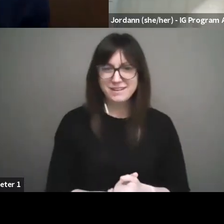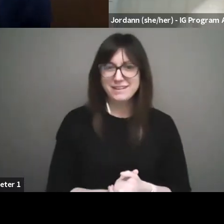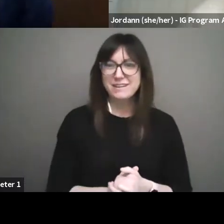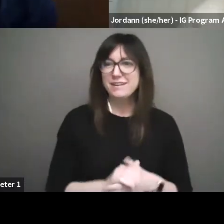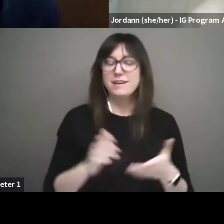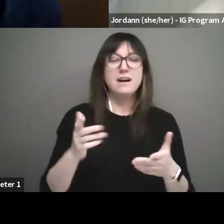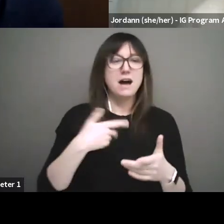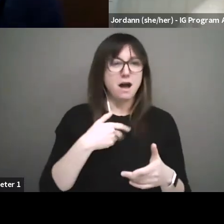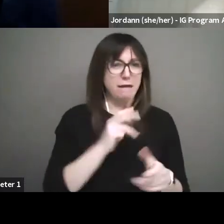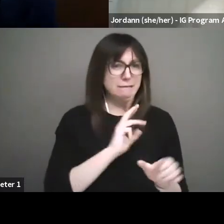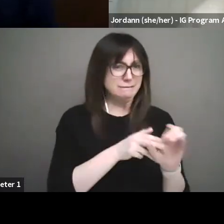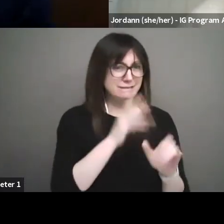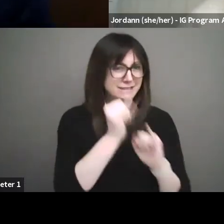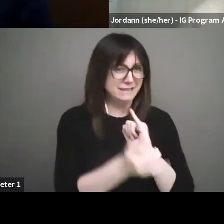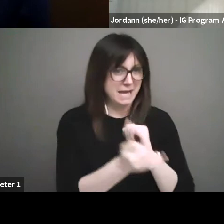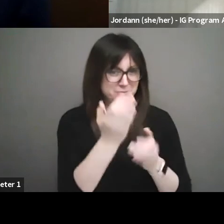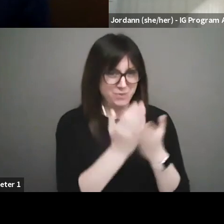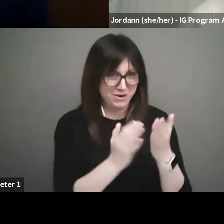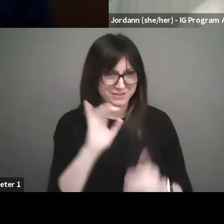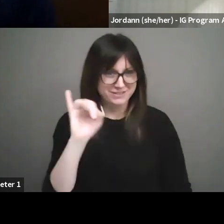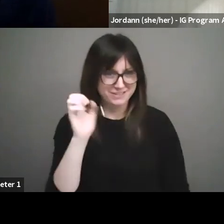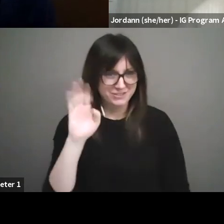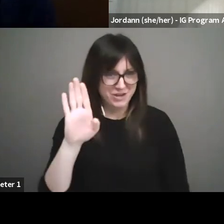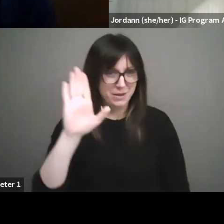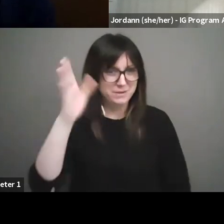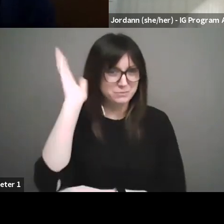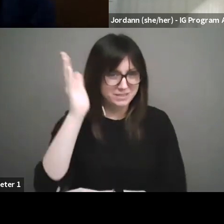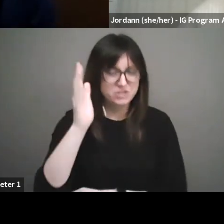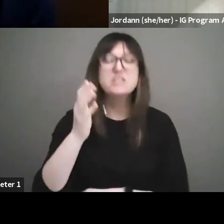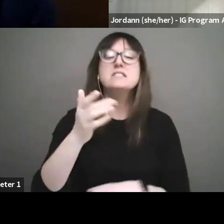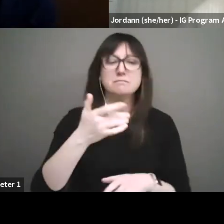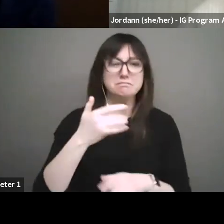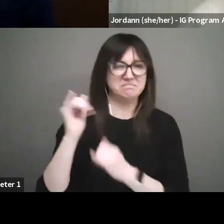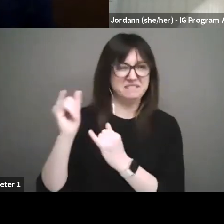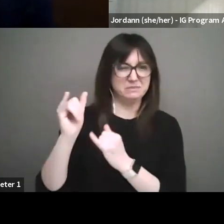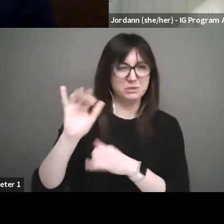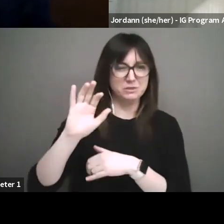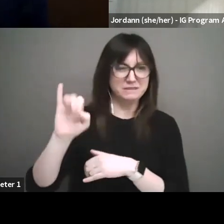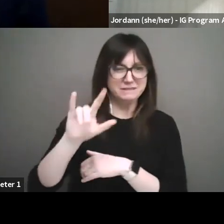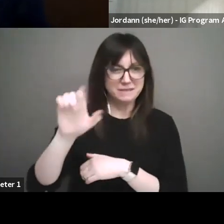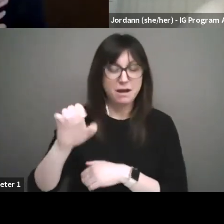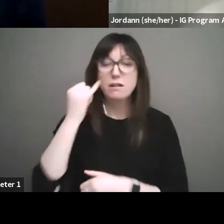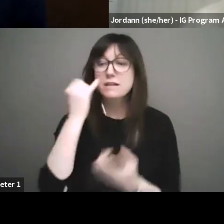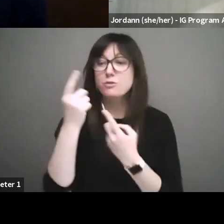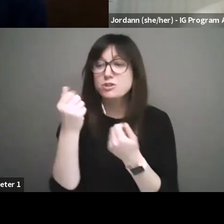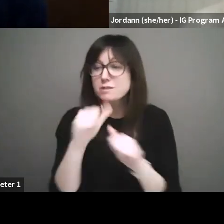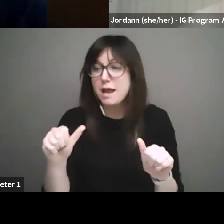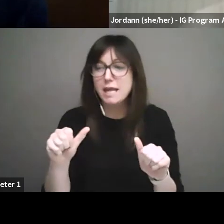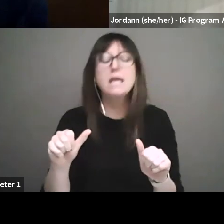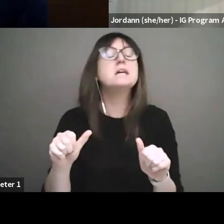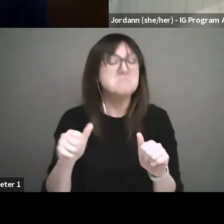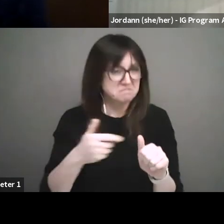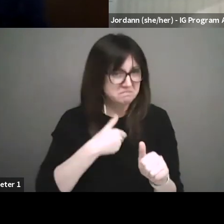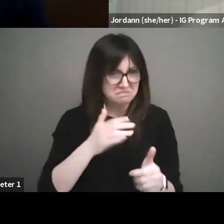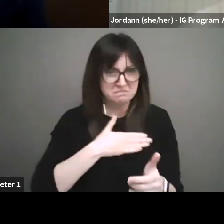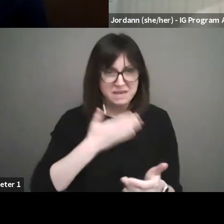tail end of Jacob's presentation. We do run through a similar format. So if you do have any questions, I am here to help out.